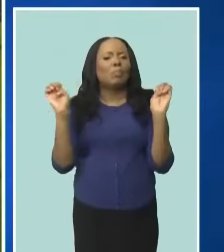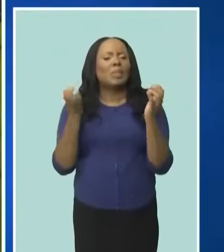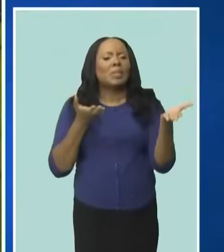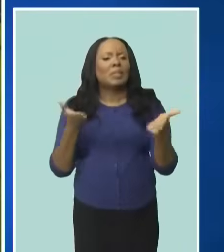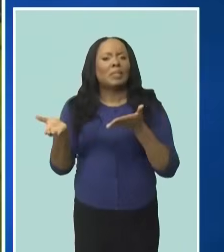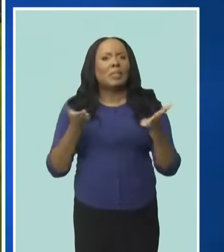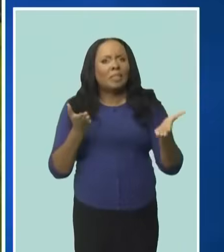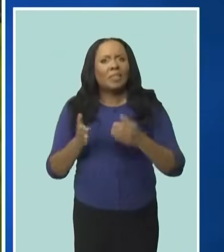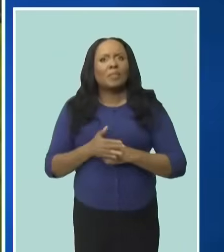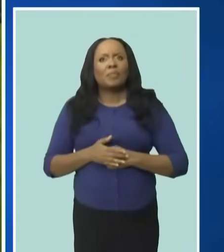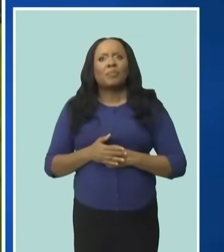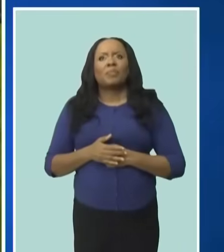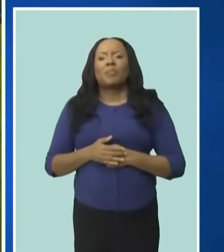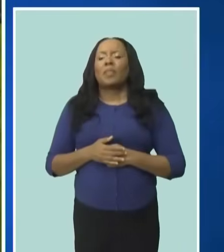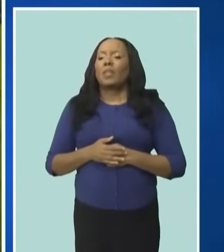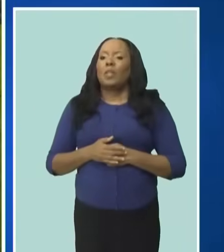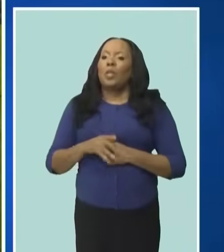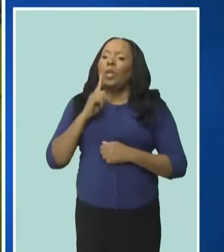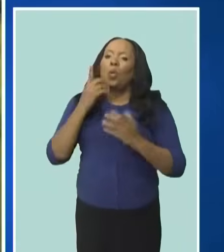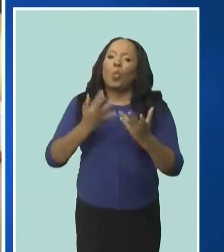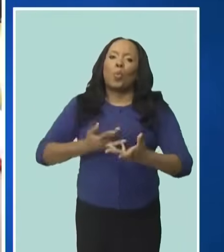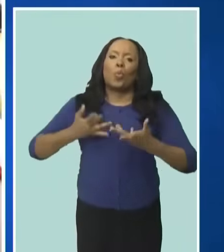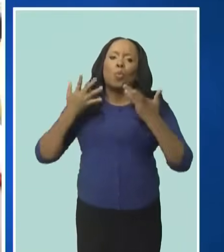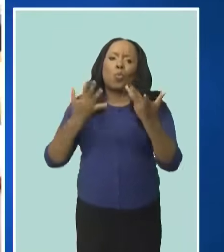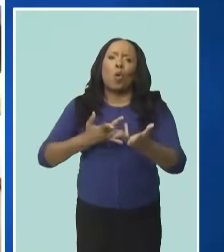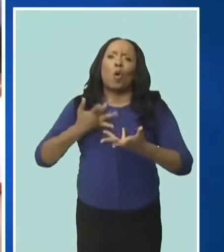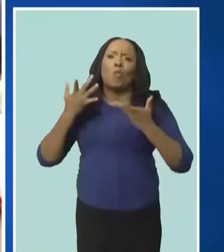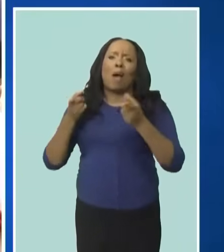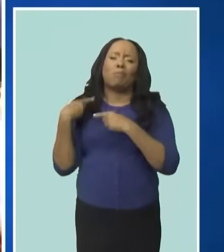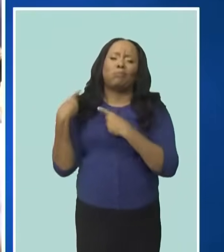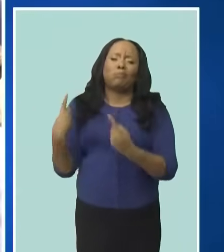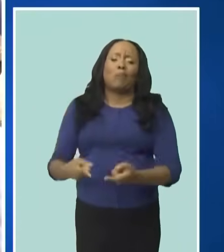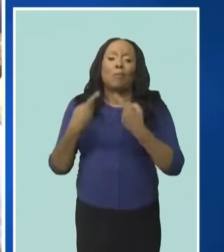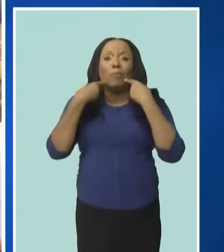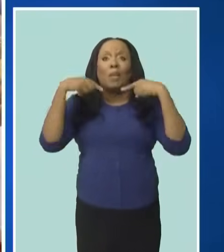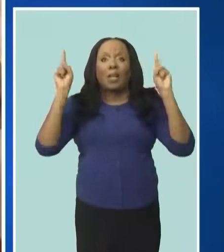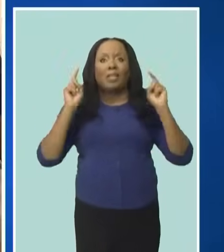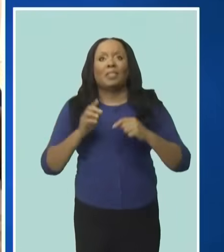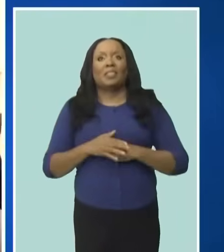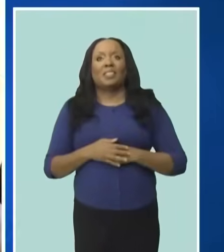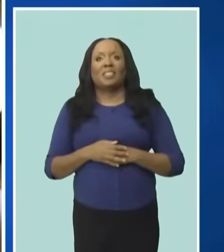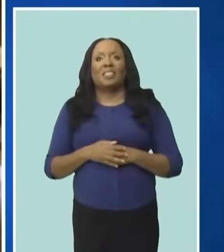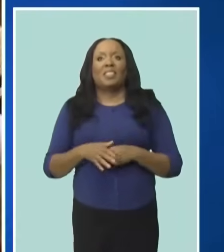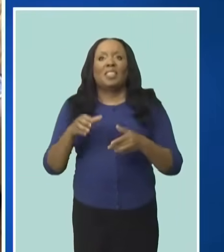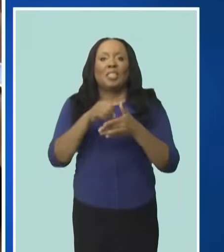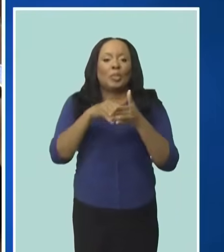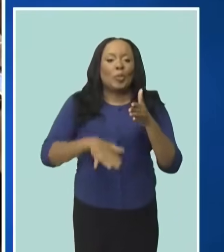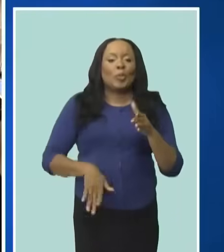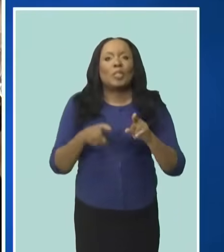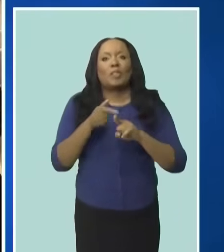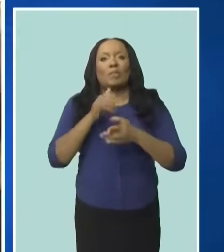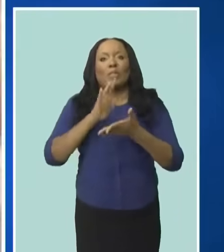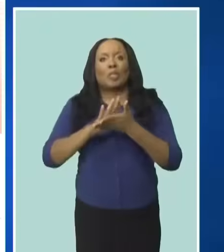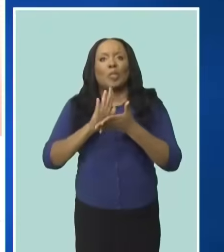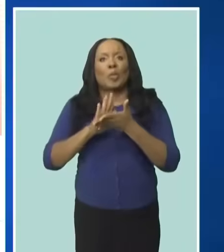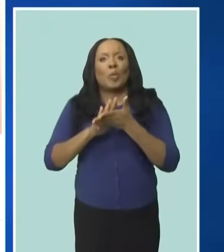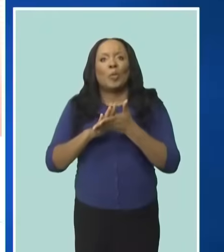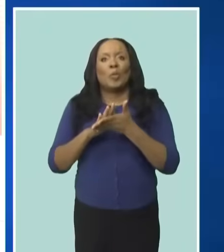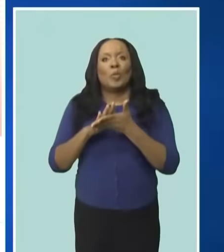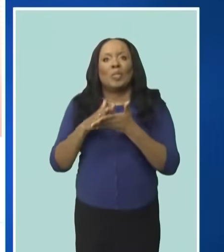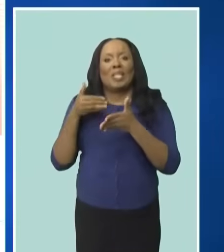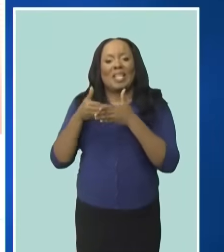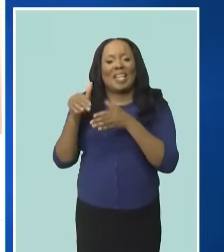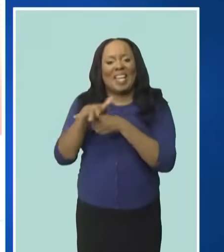a project years in the making. Adding to the occasion were performances by students from neighboring schools that